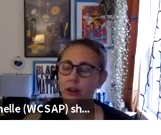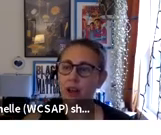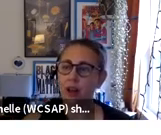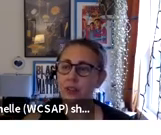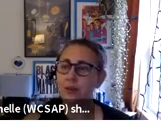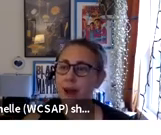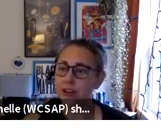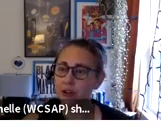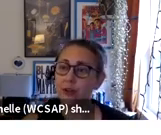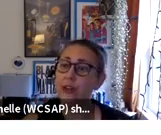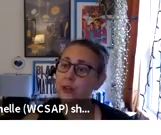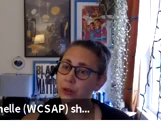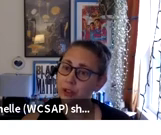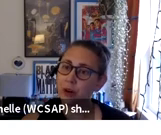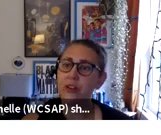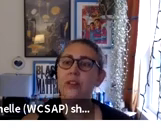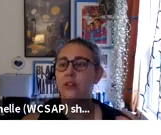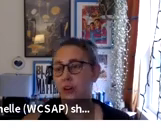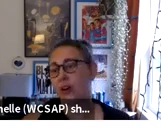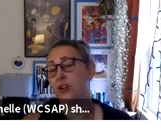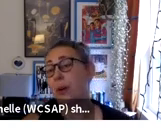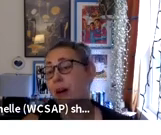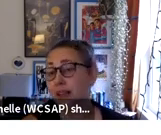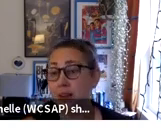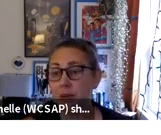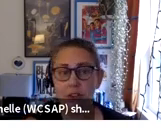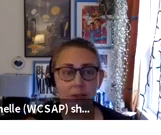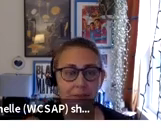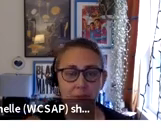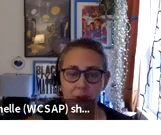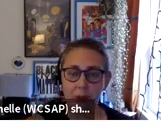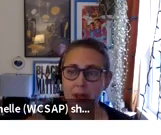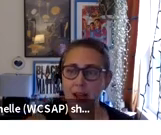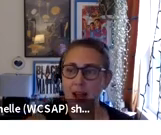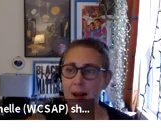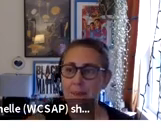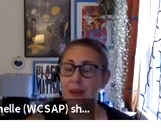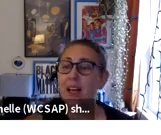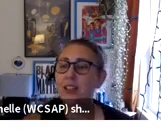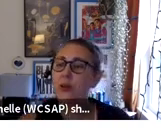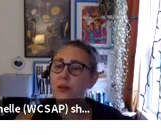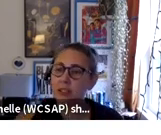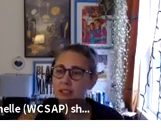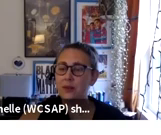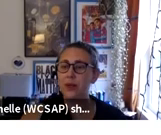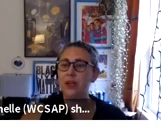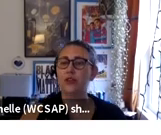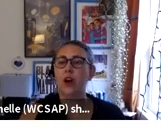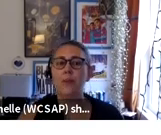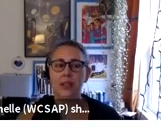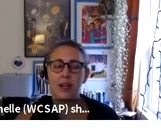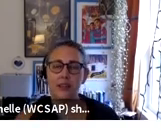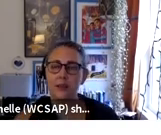tone to match your facial expressions and your body language. So, because those of us that have